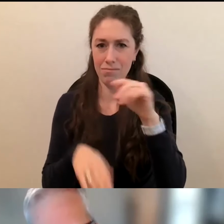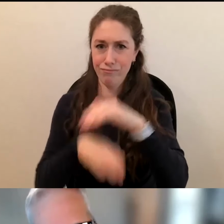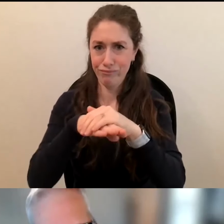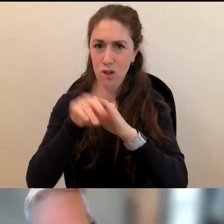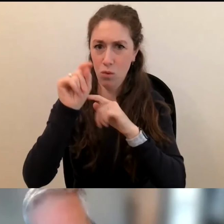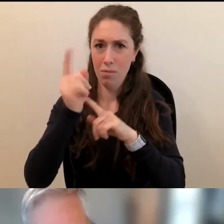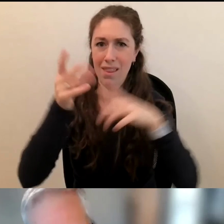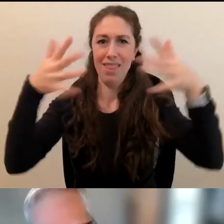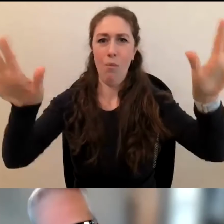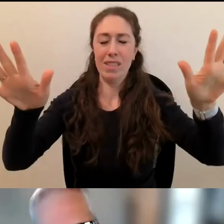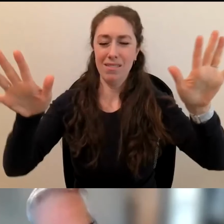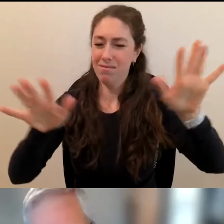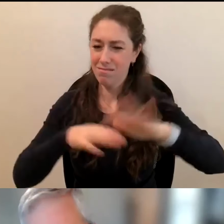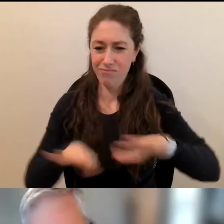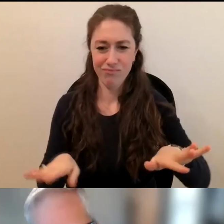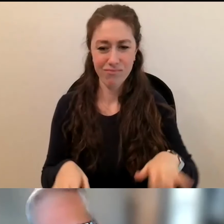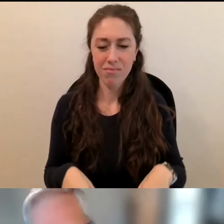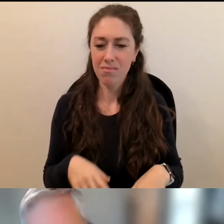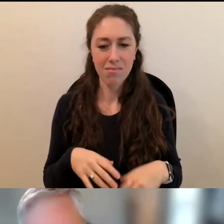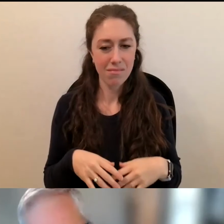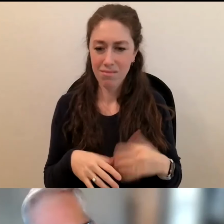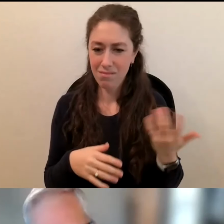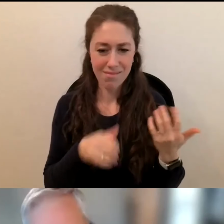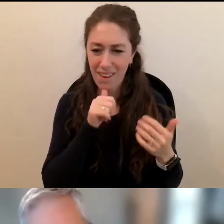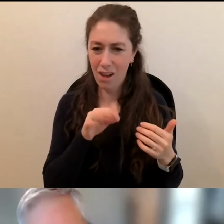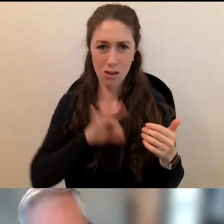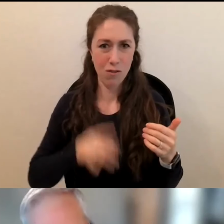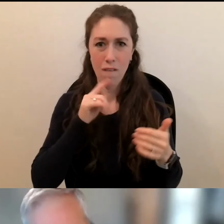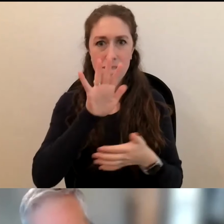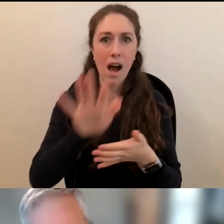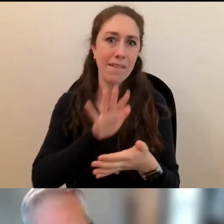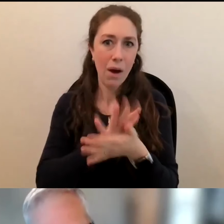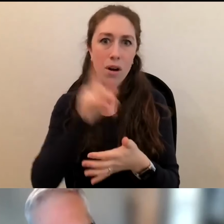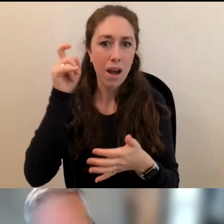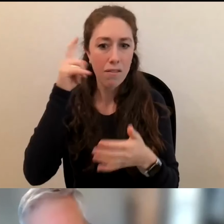That was it. So it wasn't going to be useful for a 5 hour government meeting,